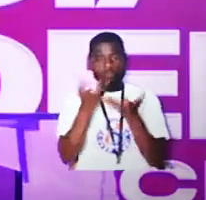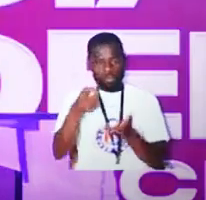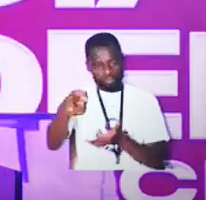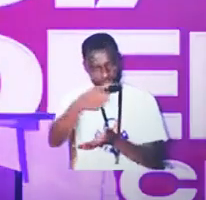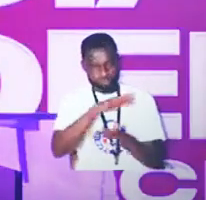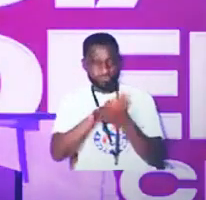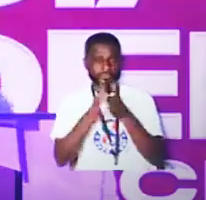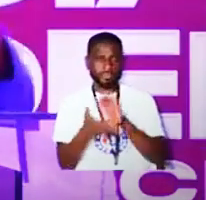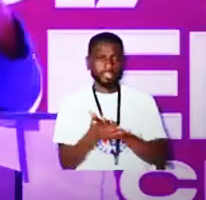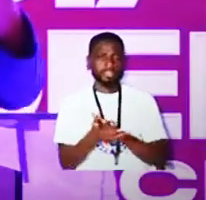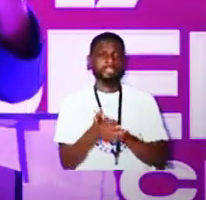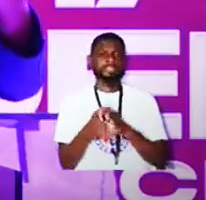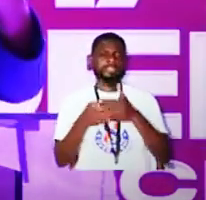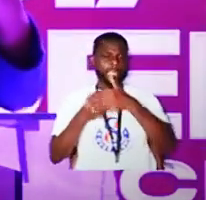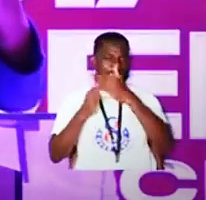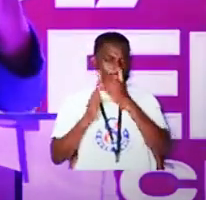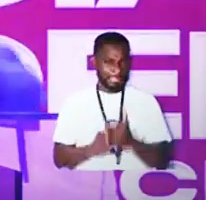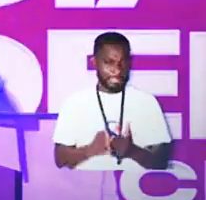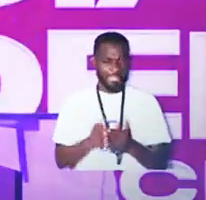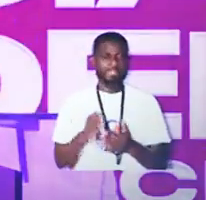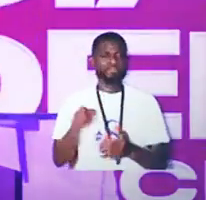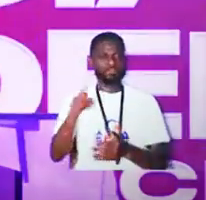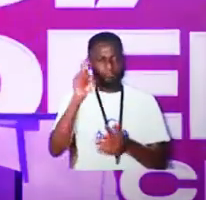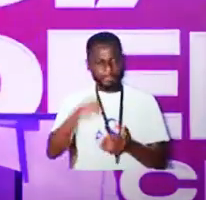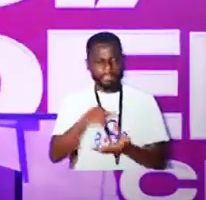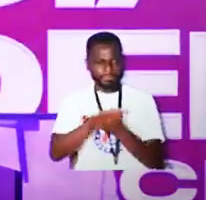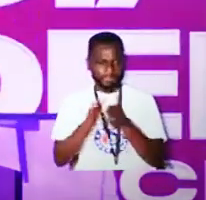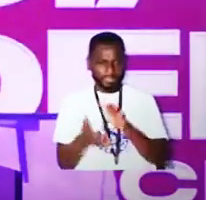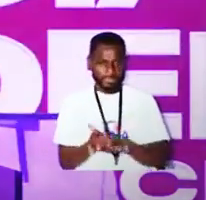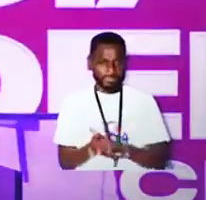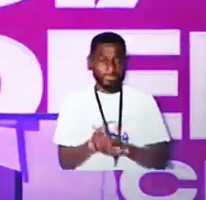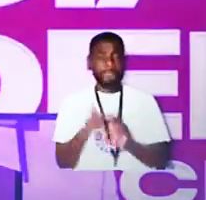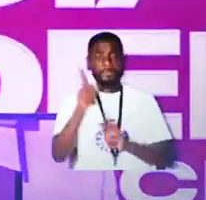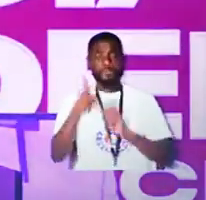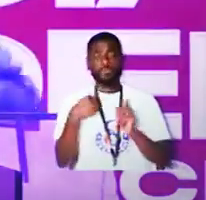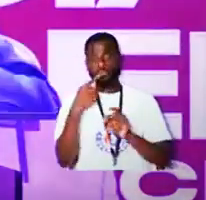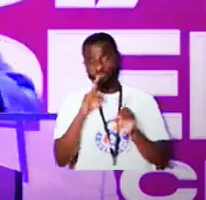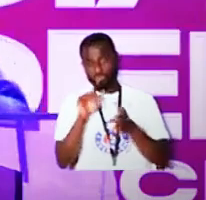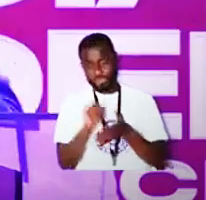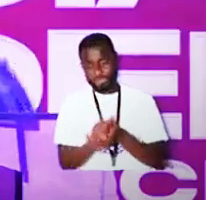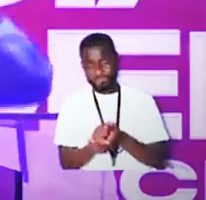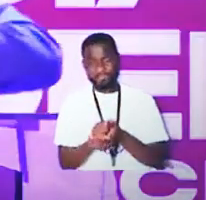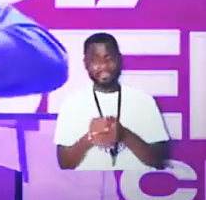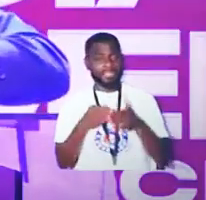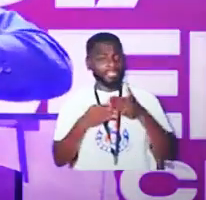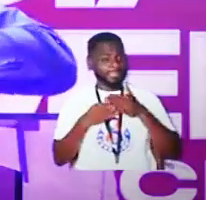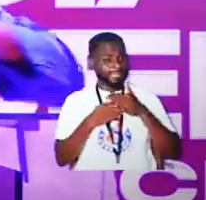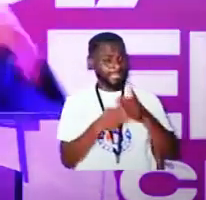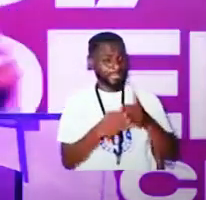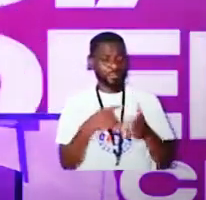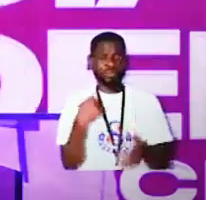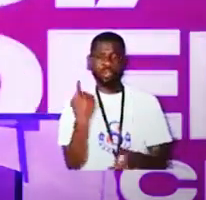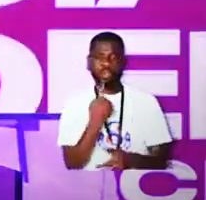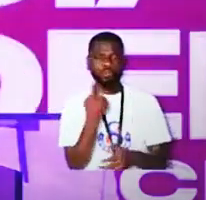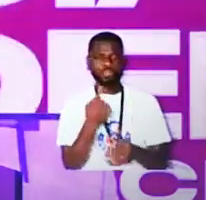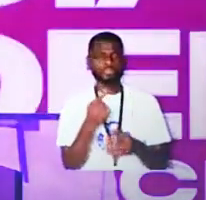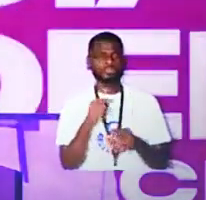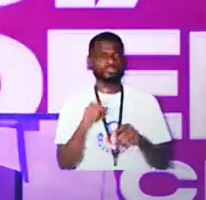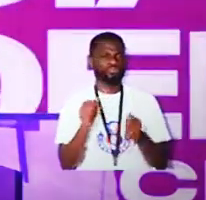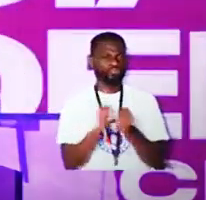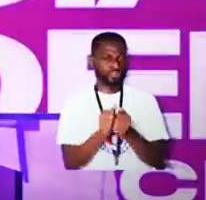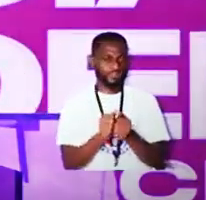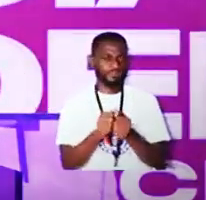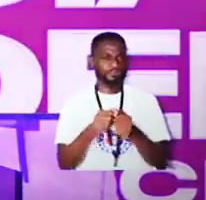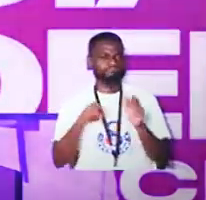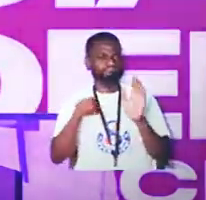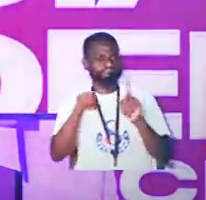The kind of leader that you ought to be. And people who do this, see, leadership always goes to privileges. But